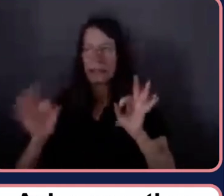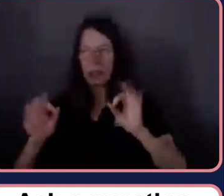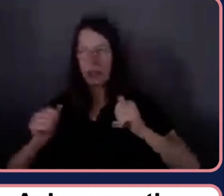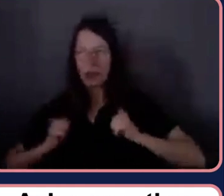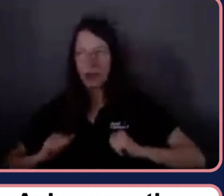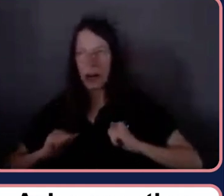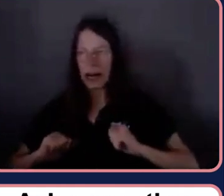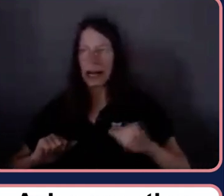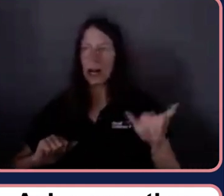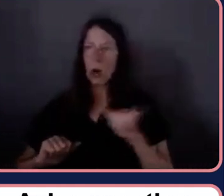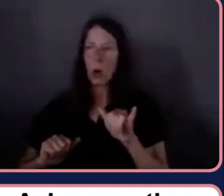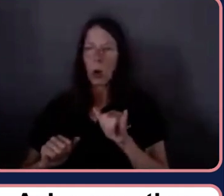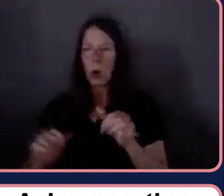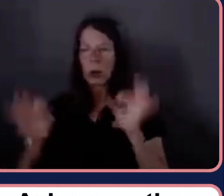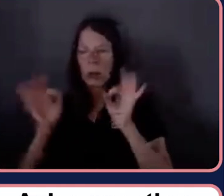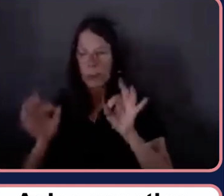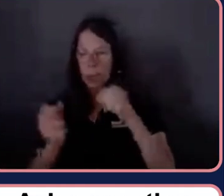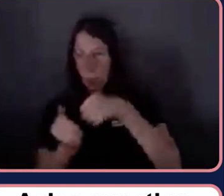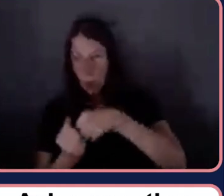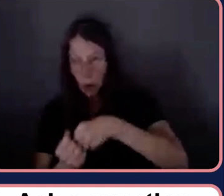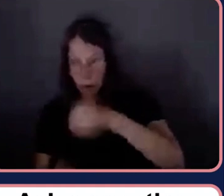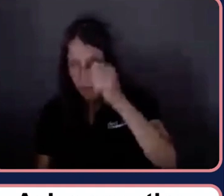in remote communities?